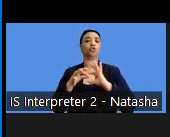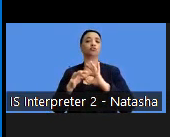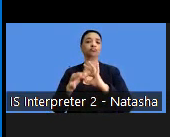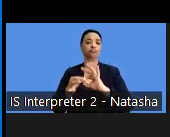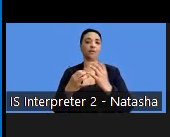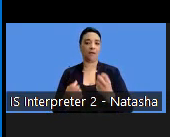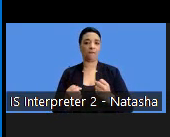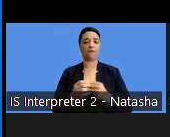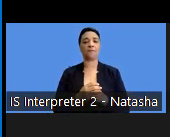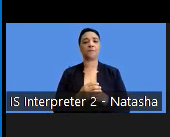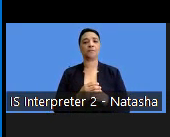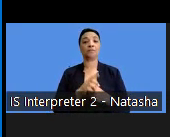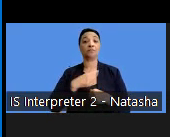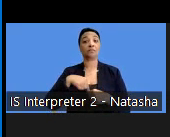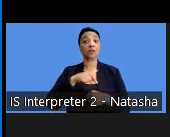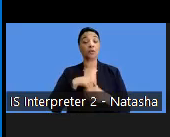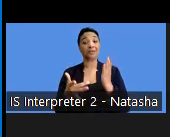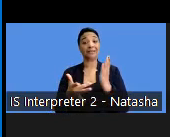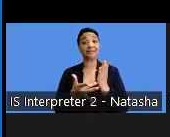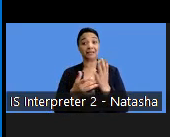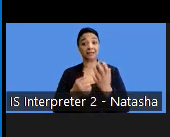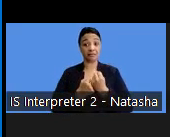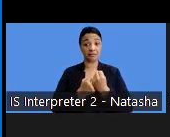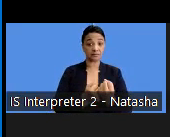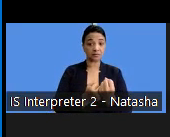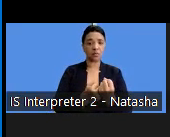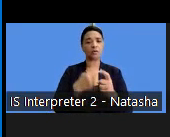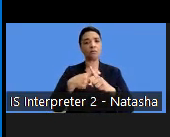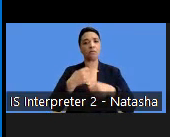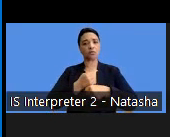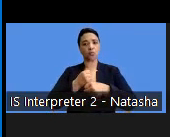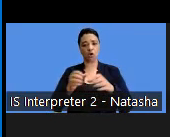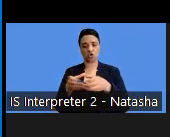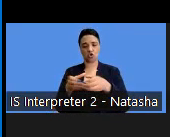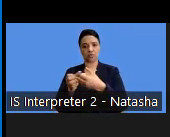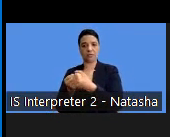guidance, reviewing the ICCT and cluster working group